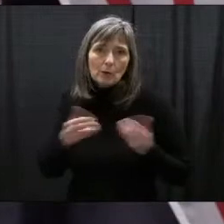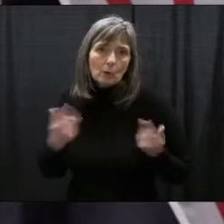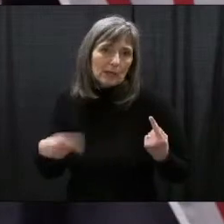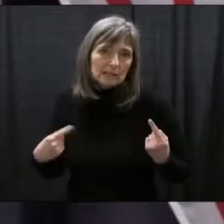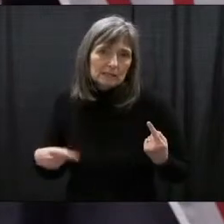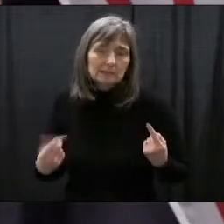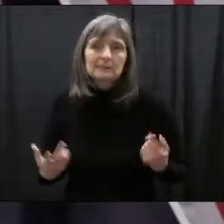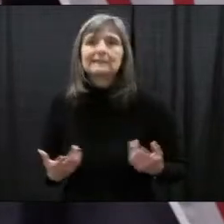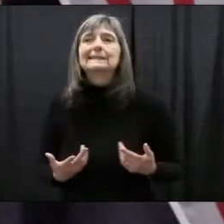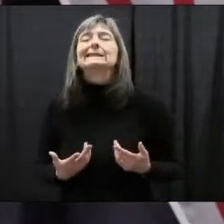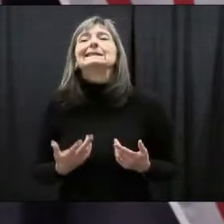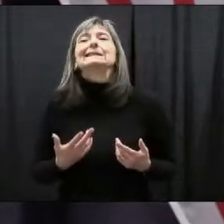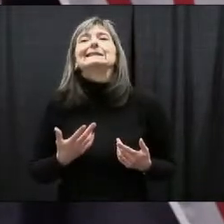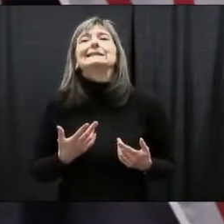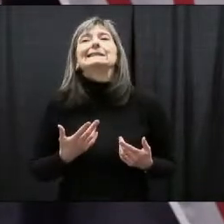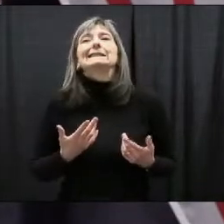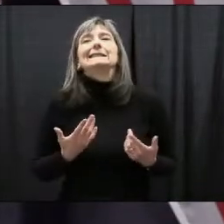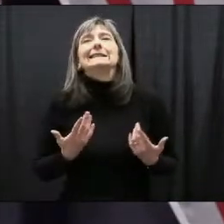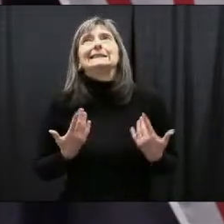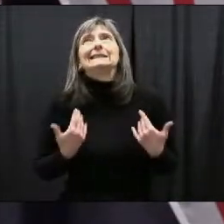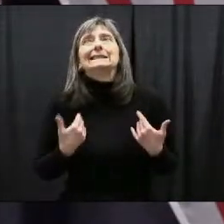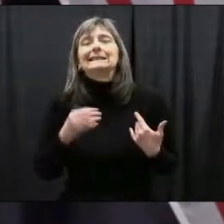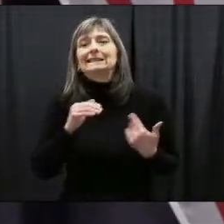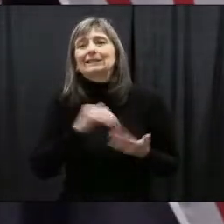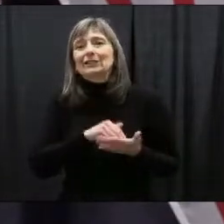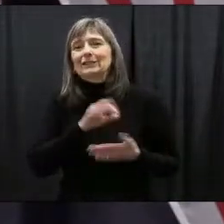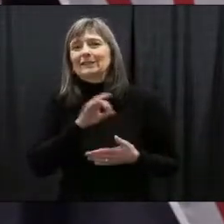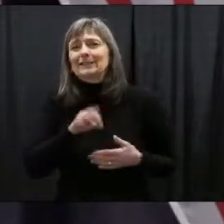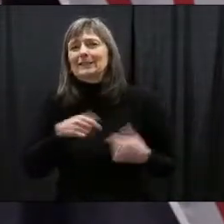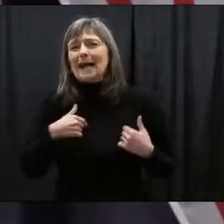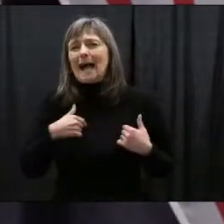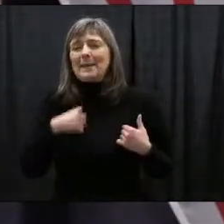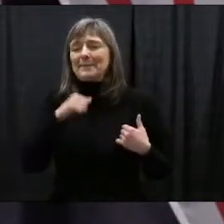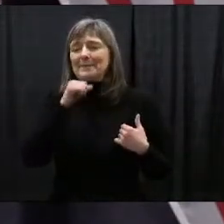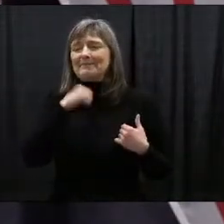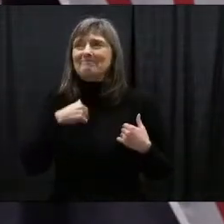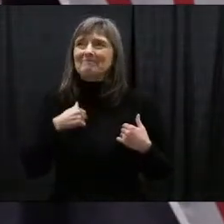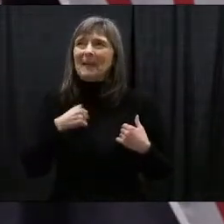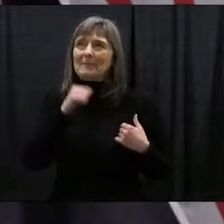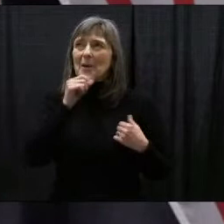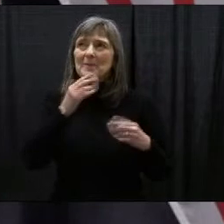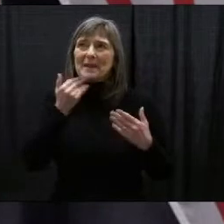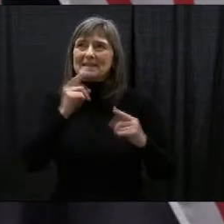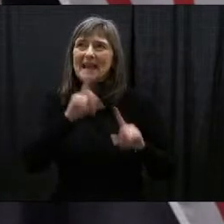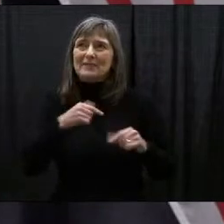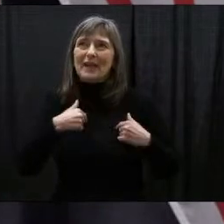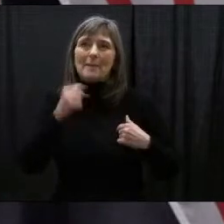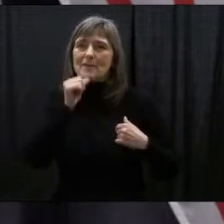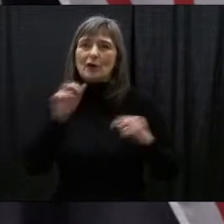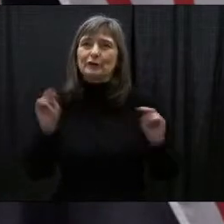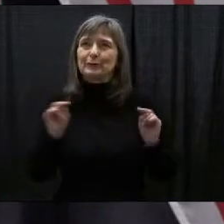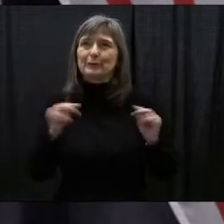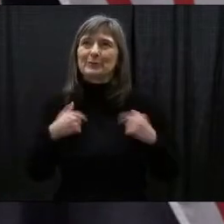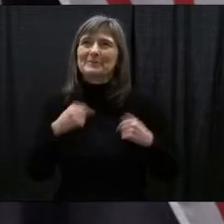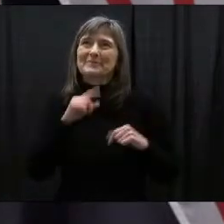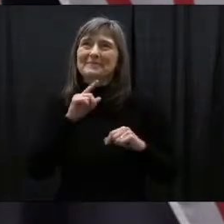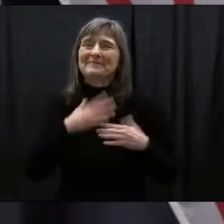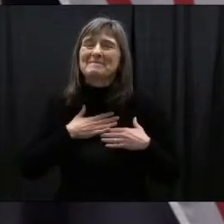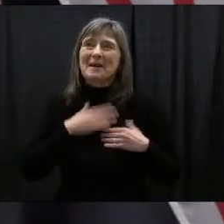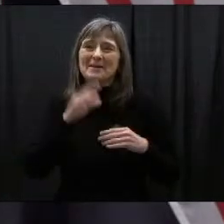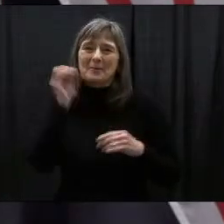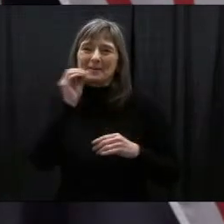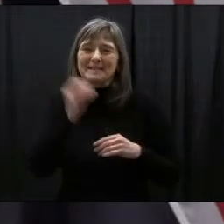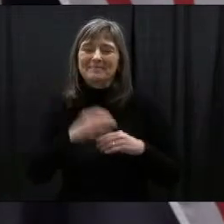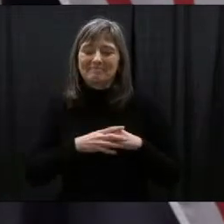So now I might not be the best one to answer that question because I'm a bit biased, but I think, certainly